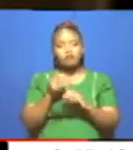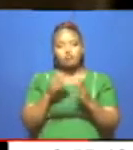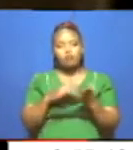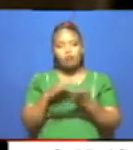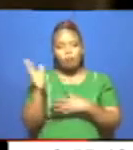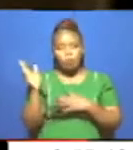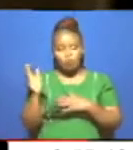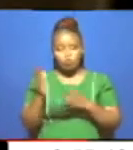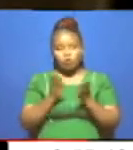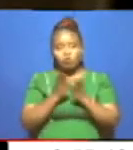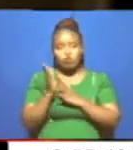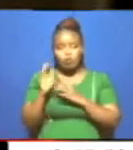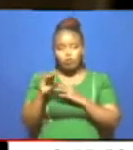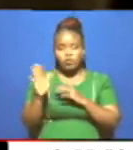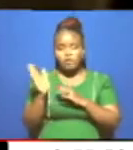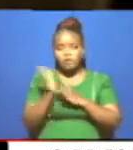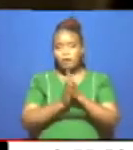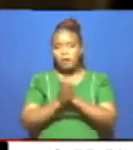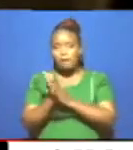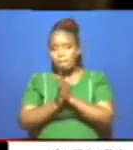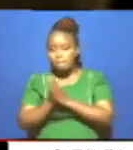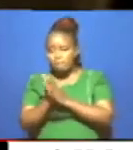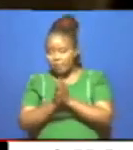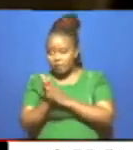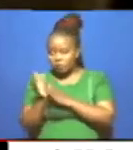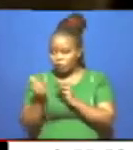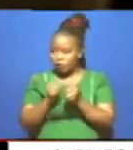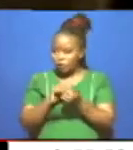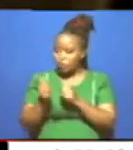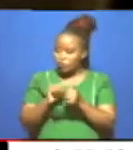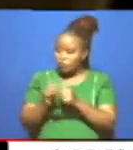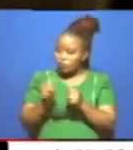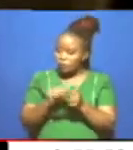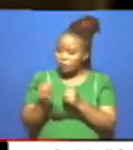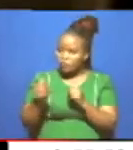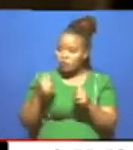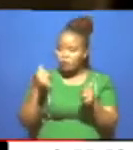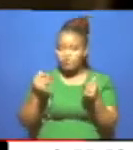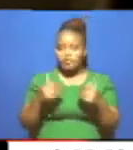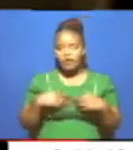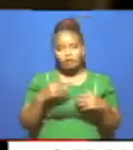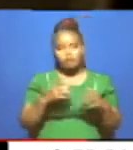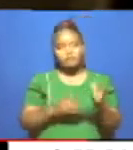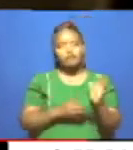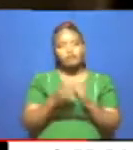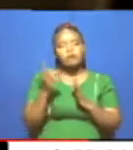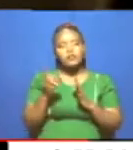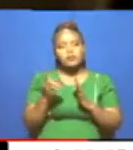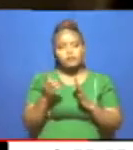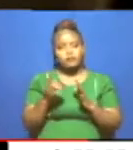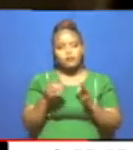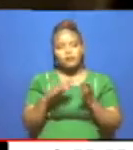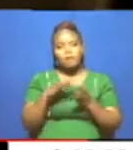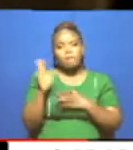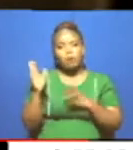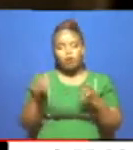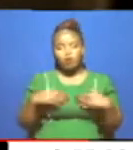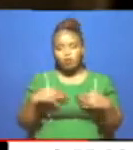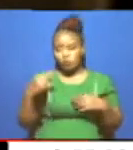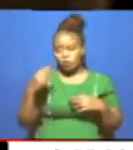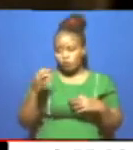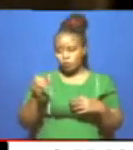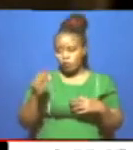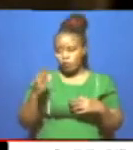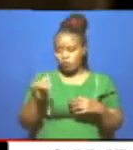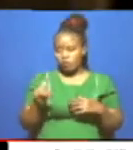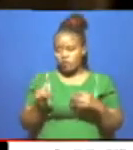career, and his passion for sports has facilitated the development of the game of hockey in our